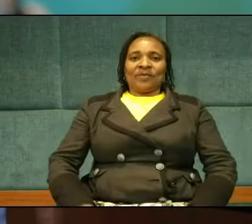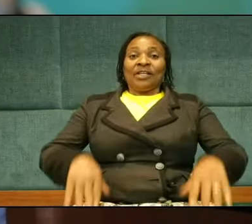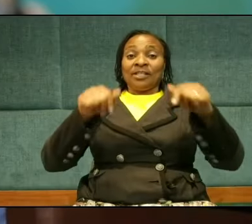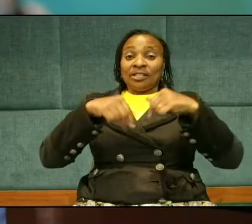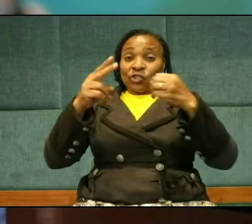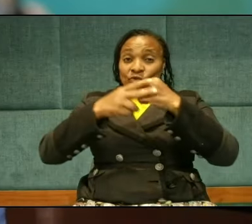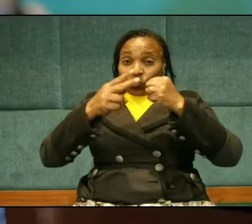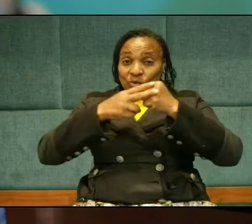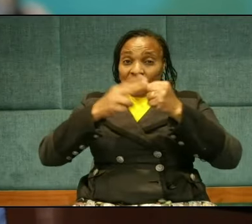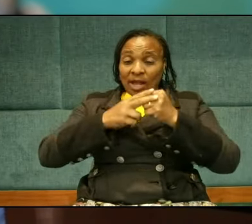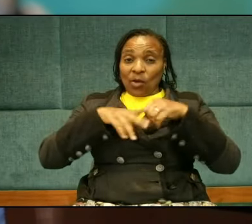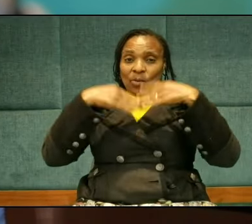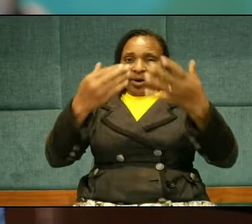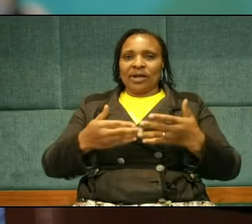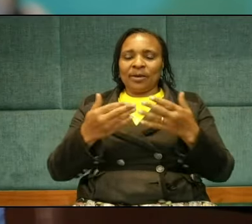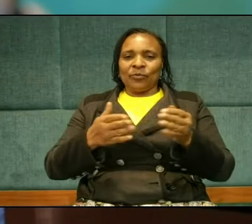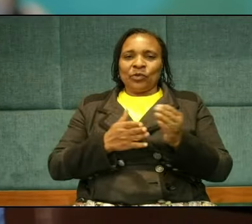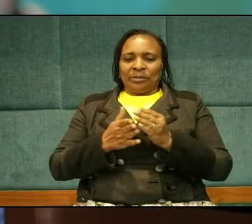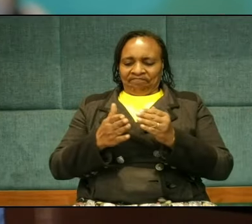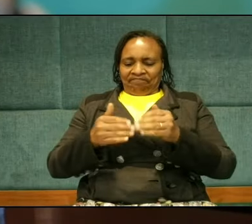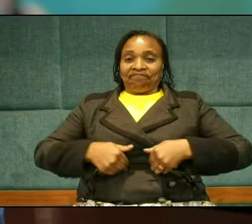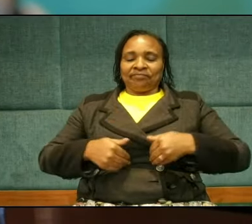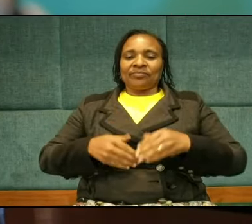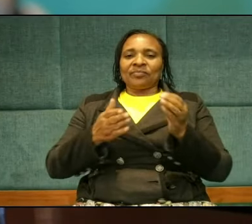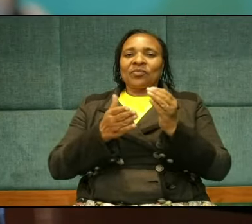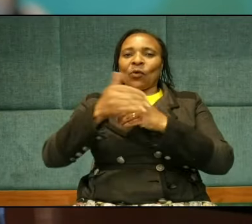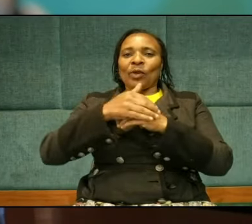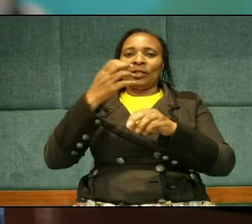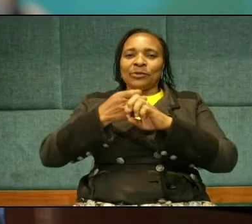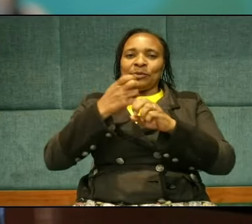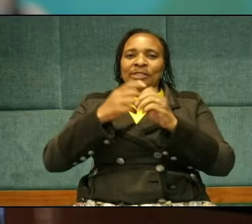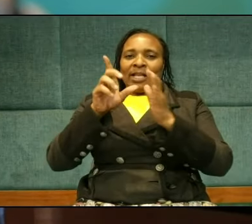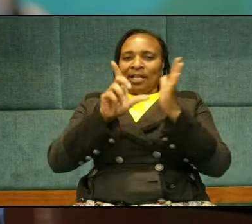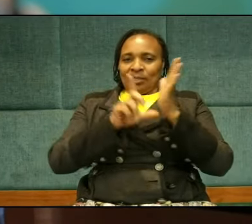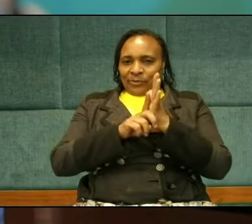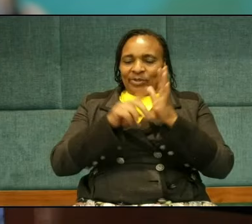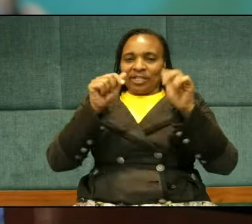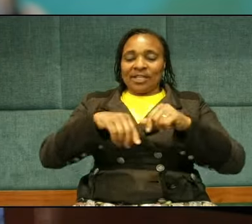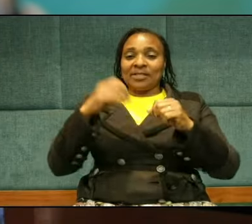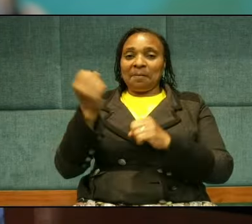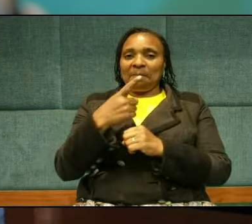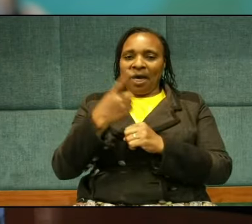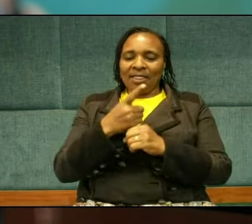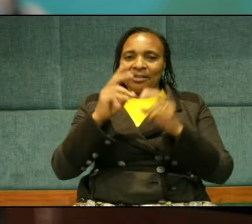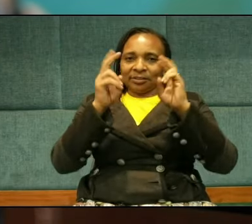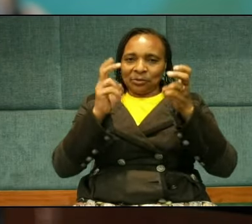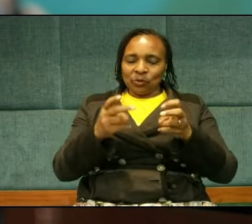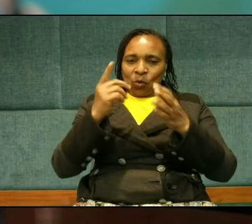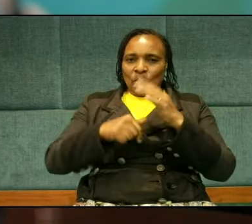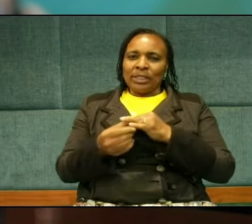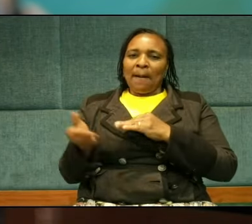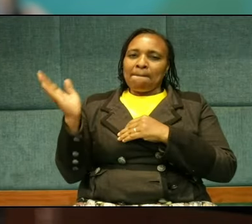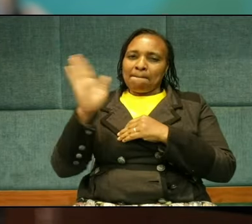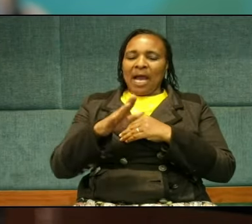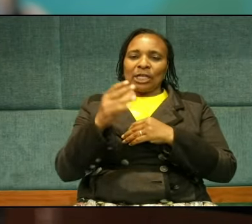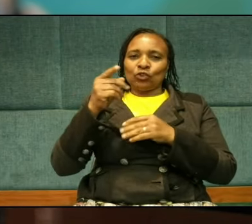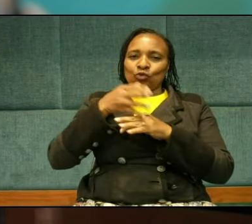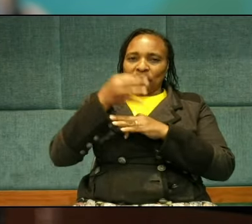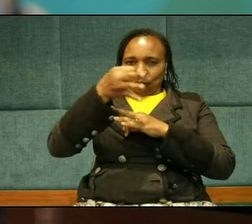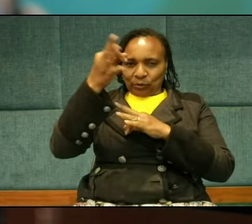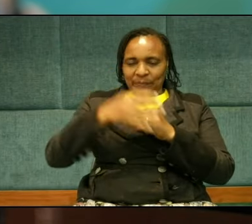It's July. Welcome to the Teens Cornerstone Connections lesson. This month's theme is Back to the